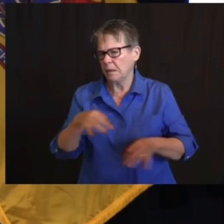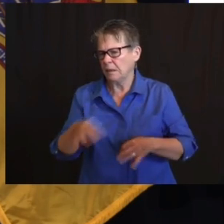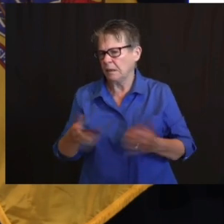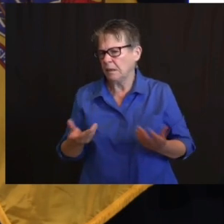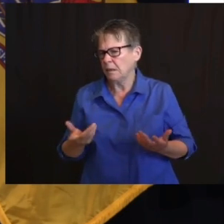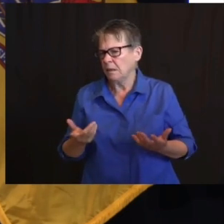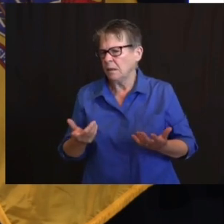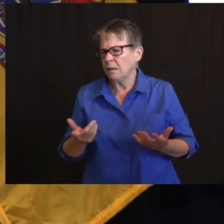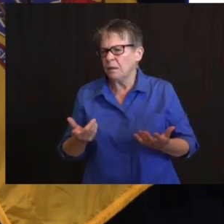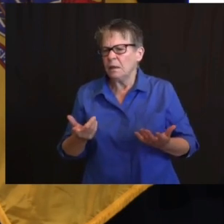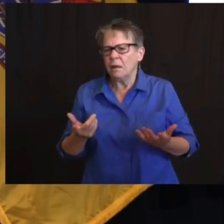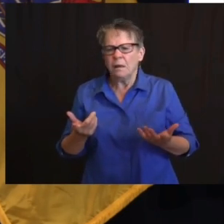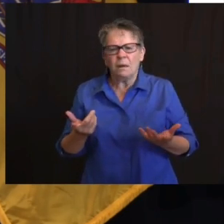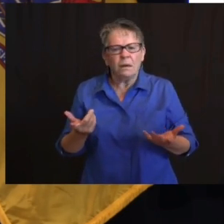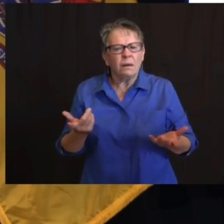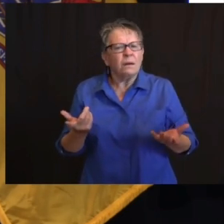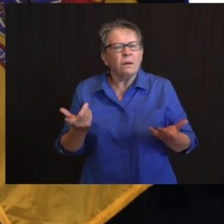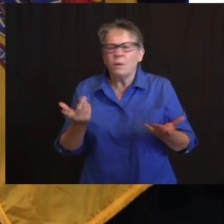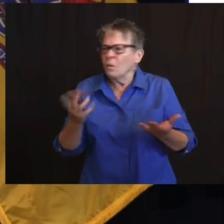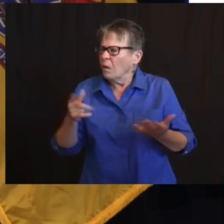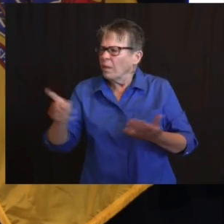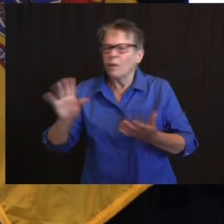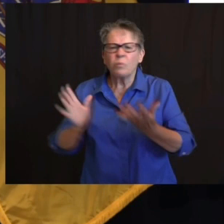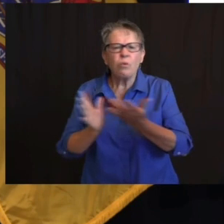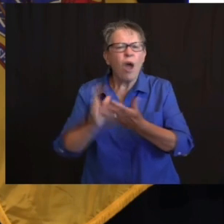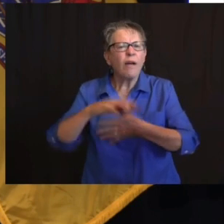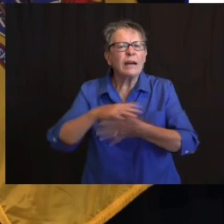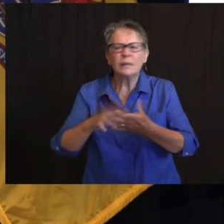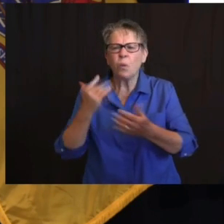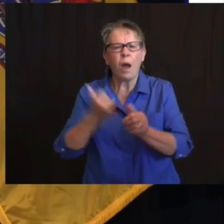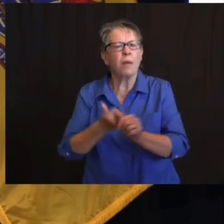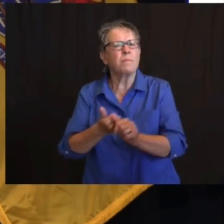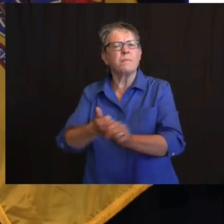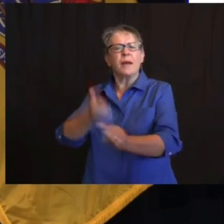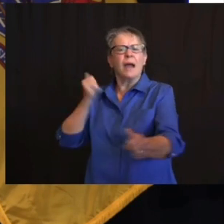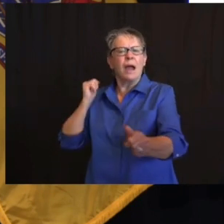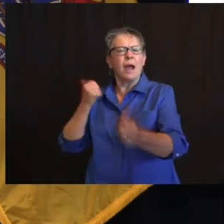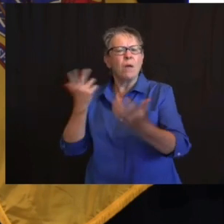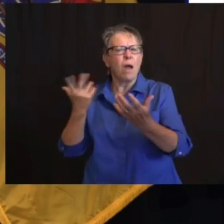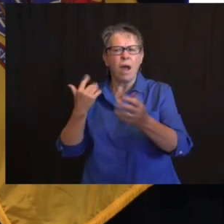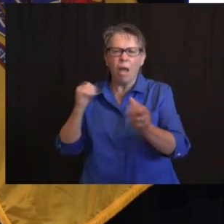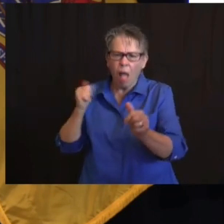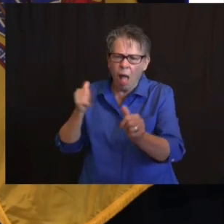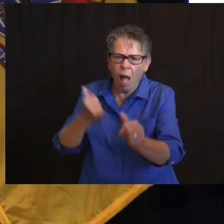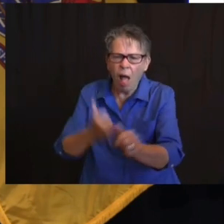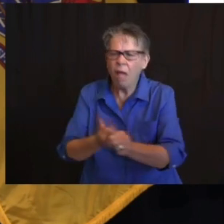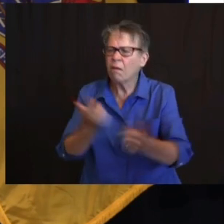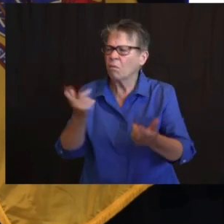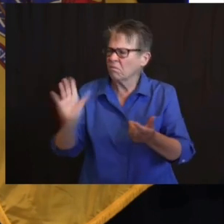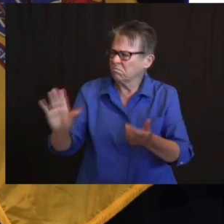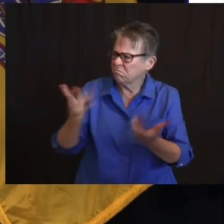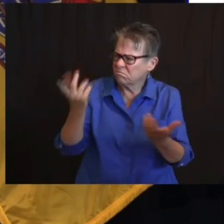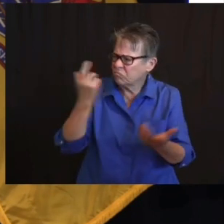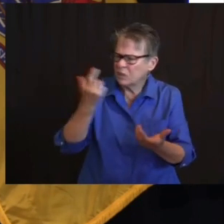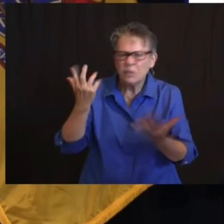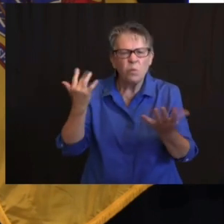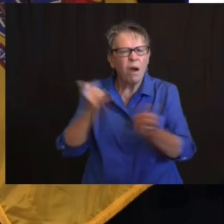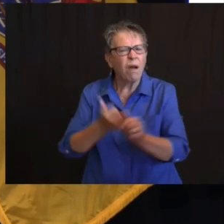we'll put the guidance out on this, I assume in the next couple of days, Matt Placken, but the gyms are